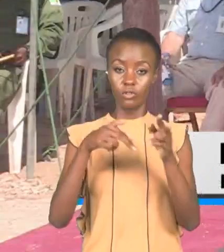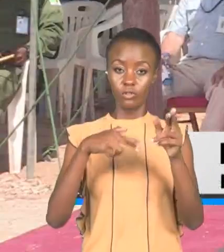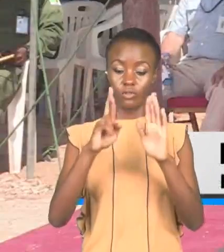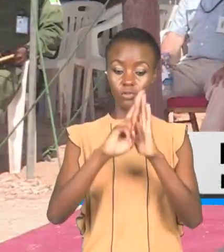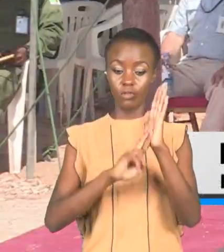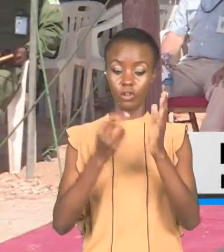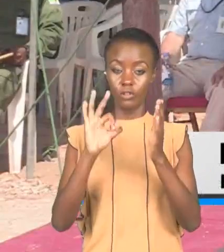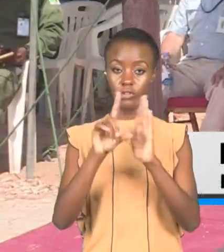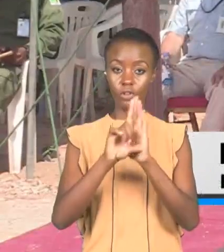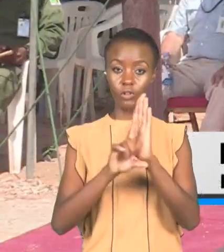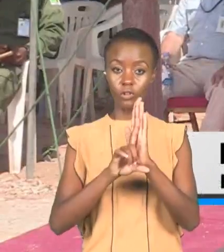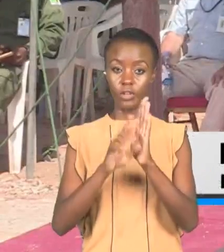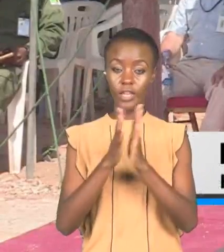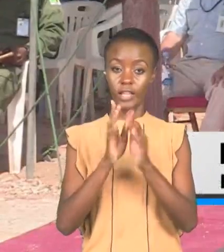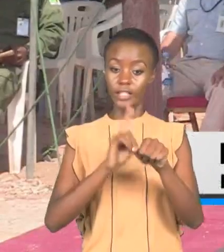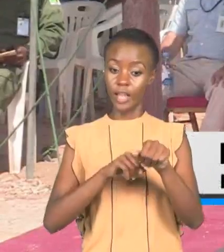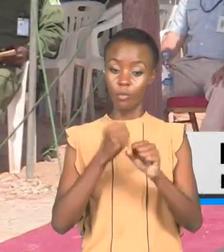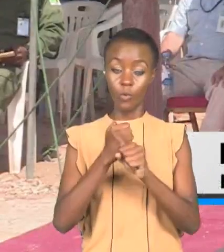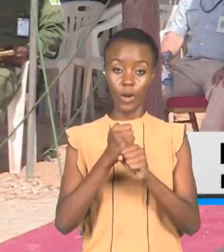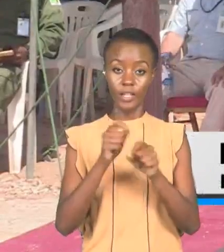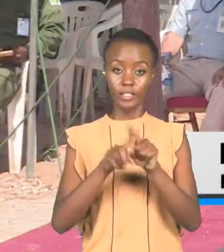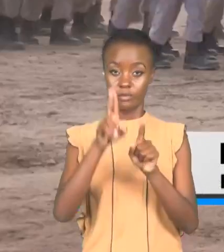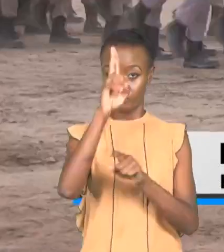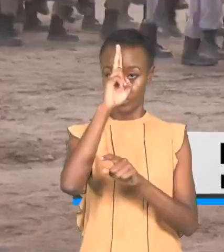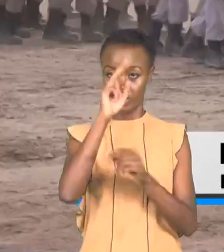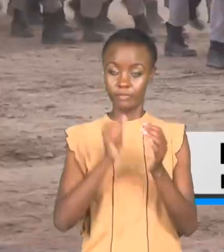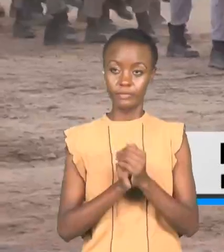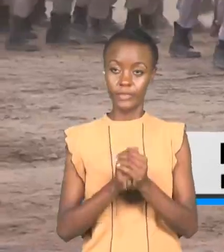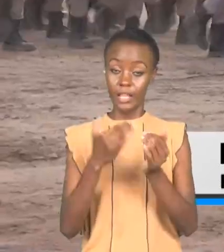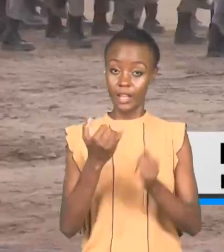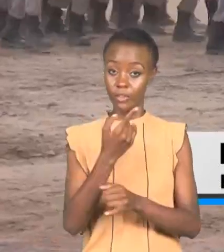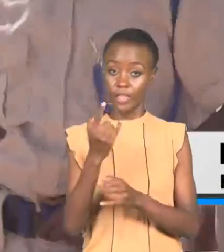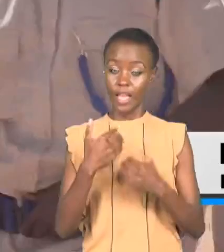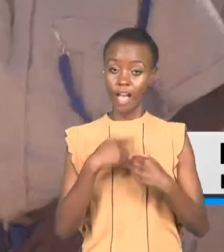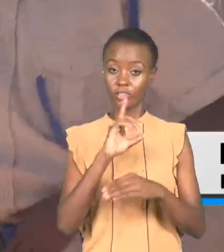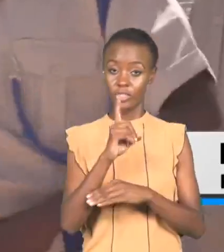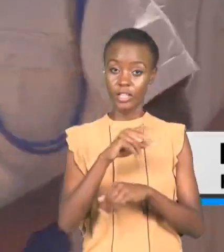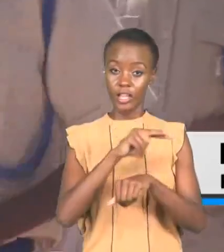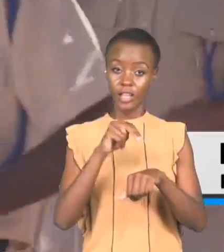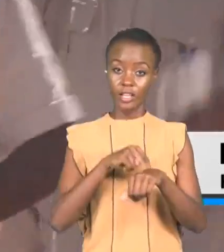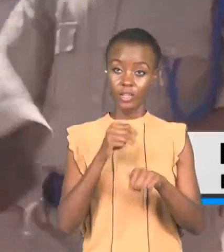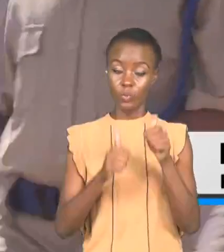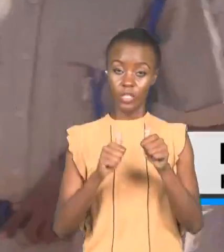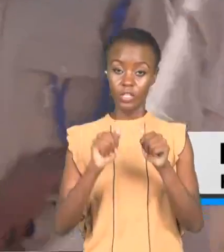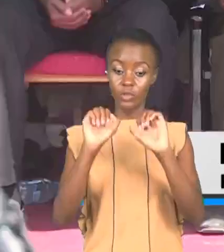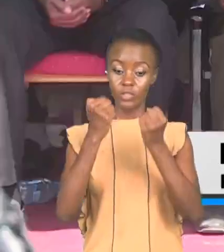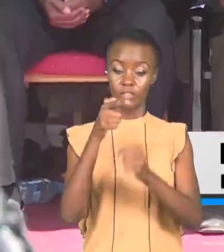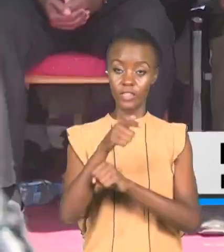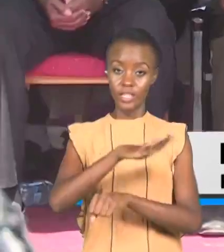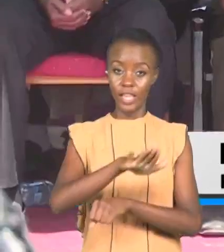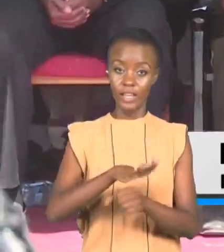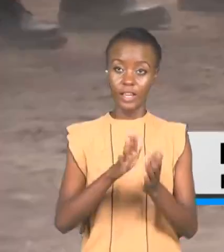constitutionalism when you carry out your duties as police officers. They now have a demanding mission of securing Hirshabelle as they